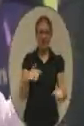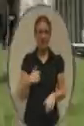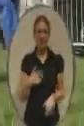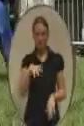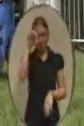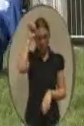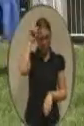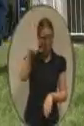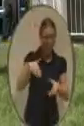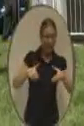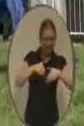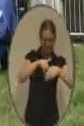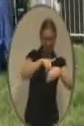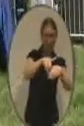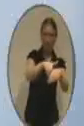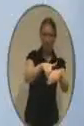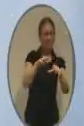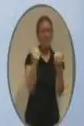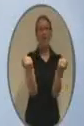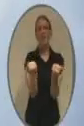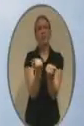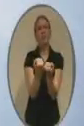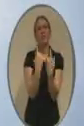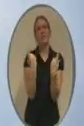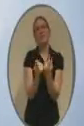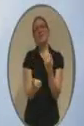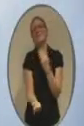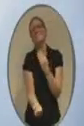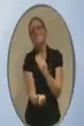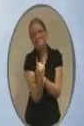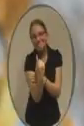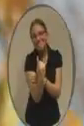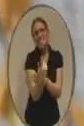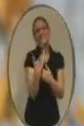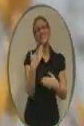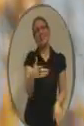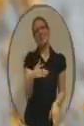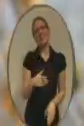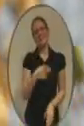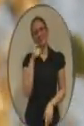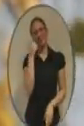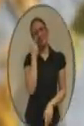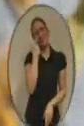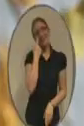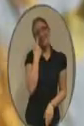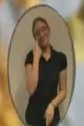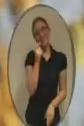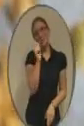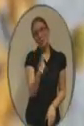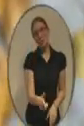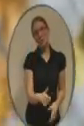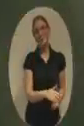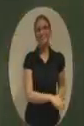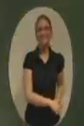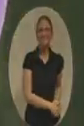And don't forget to get involved. There's so much stuff going on and we can't wait to work with you.